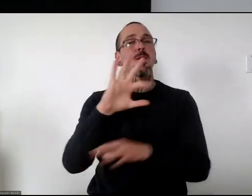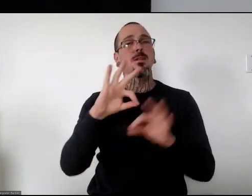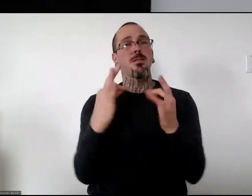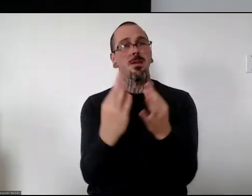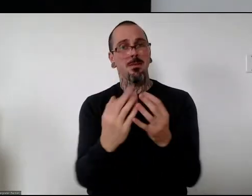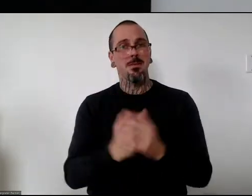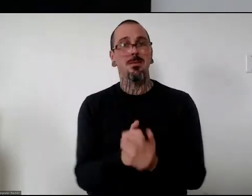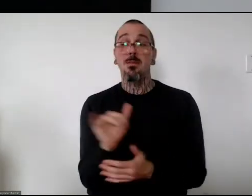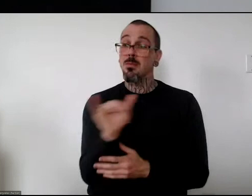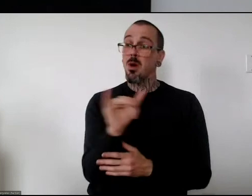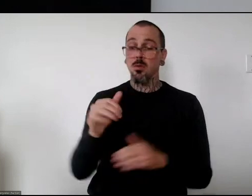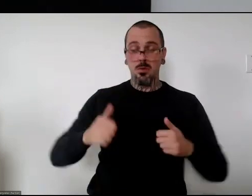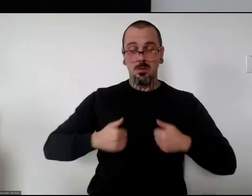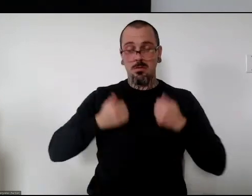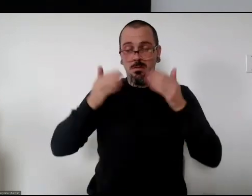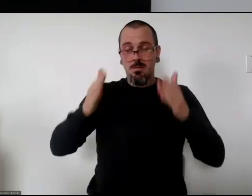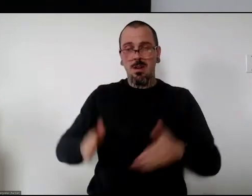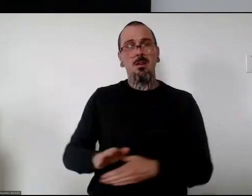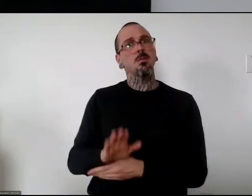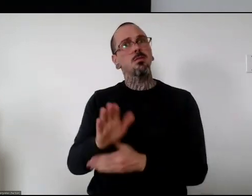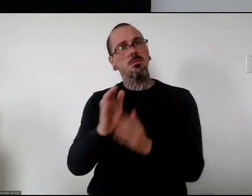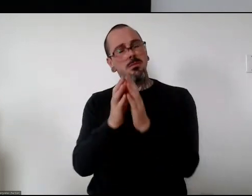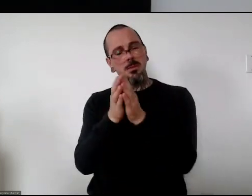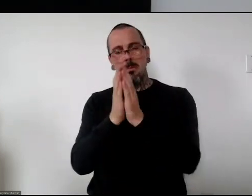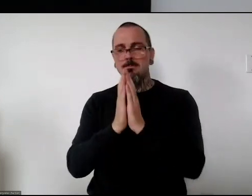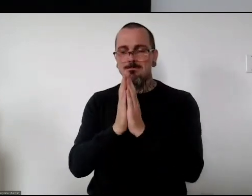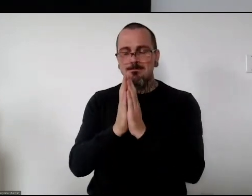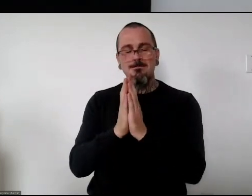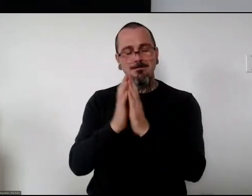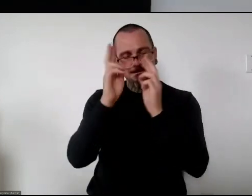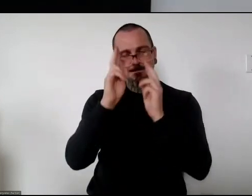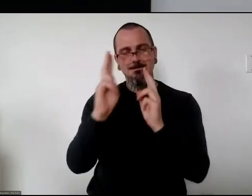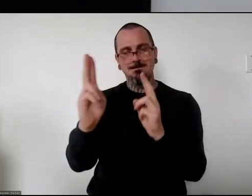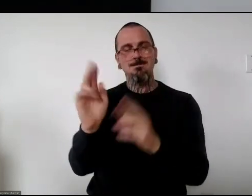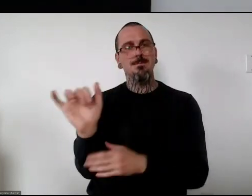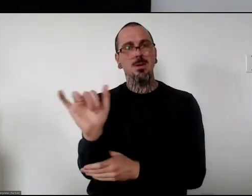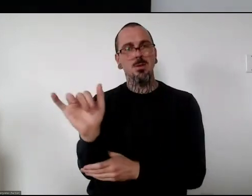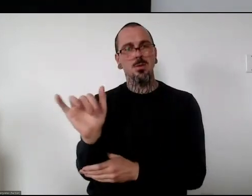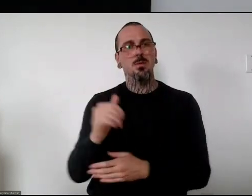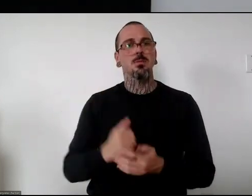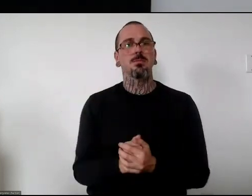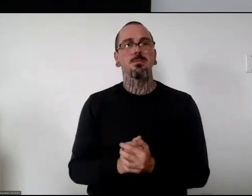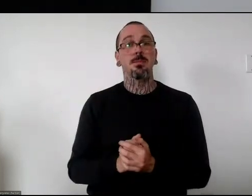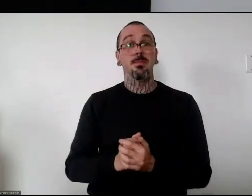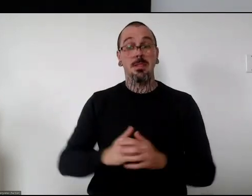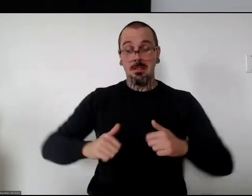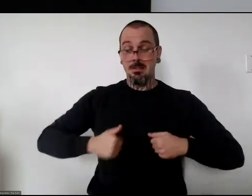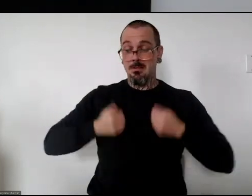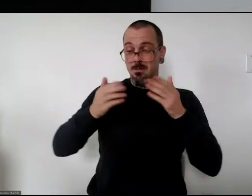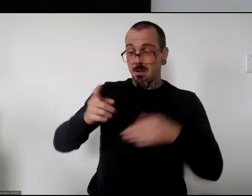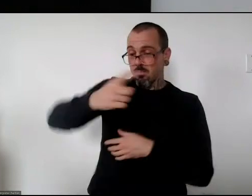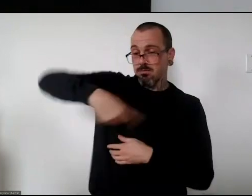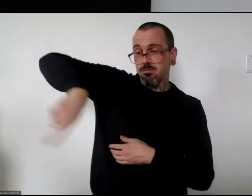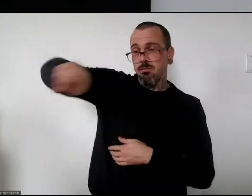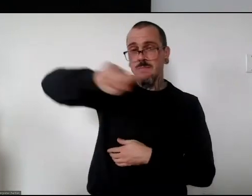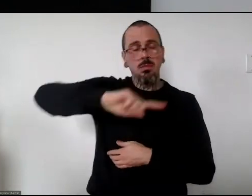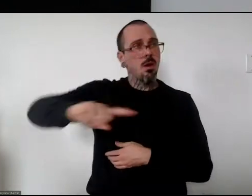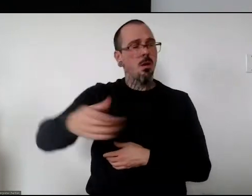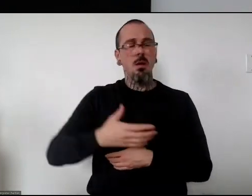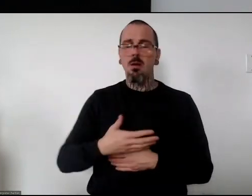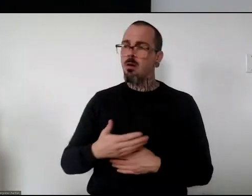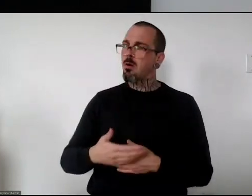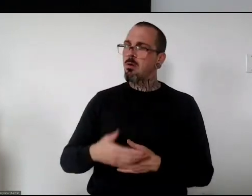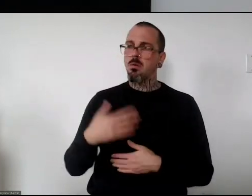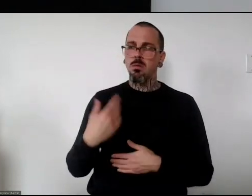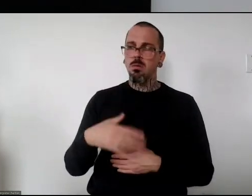survivors. We thank the survivors for having the courage and resilience for coming forward to tell their